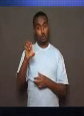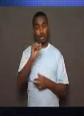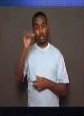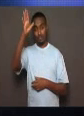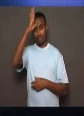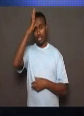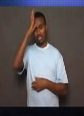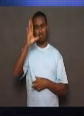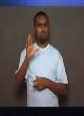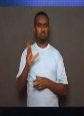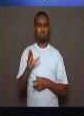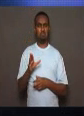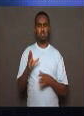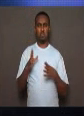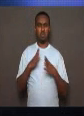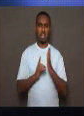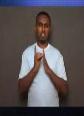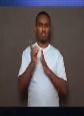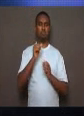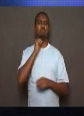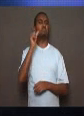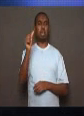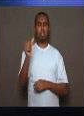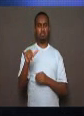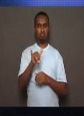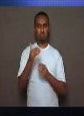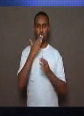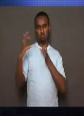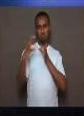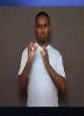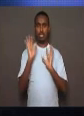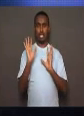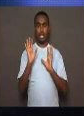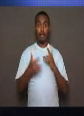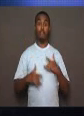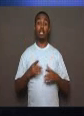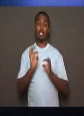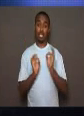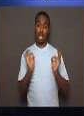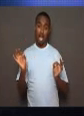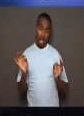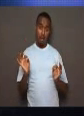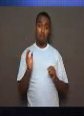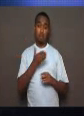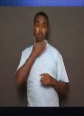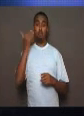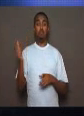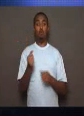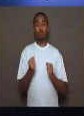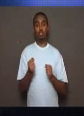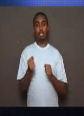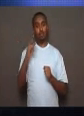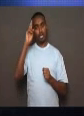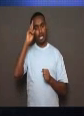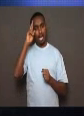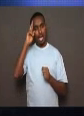father was not very well developed. I also felt that the story could have been better because there